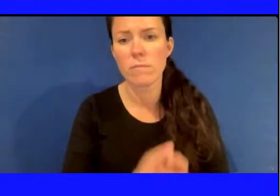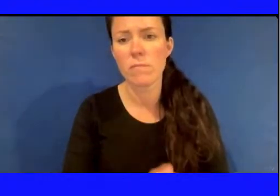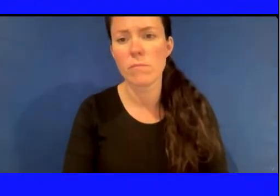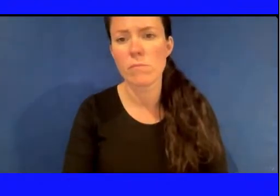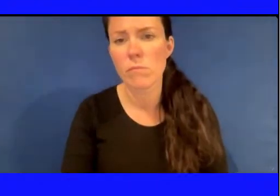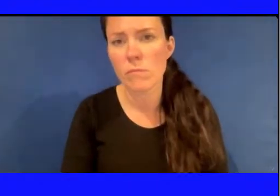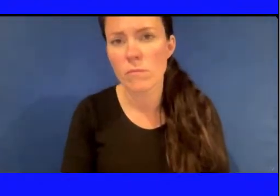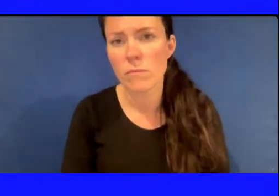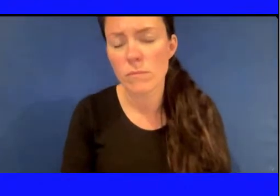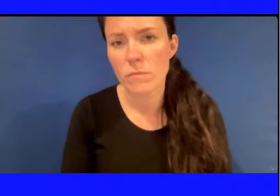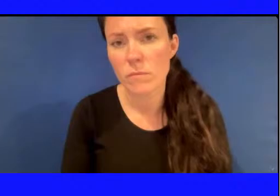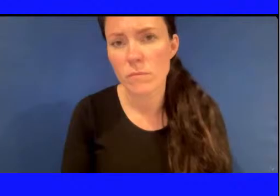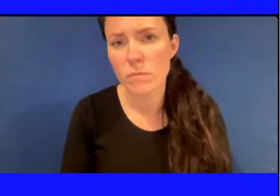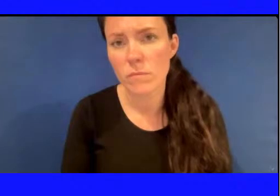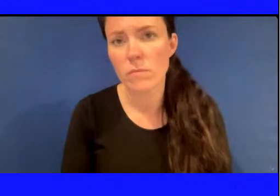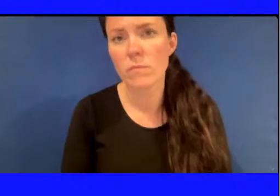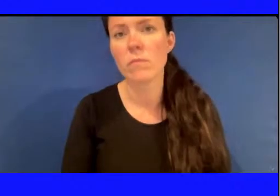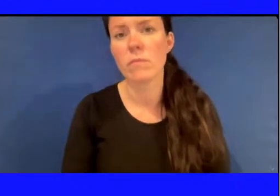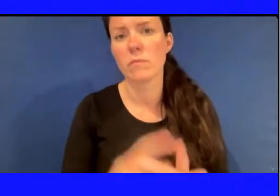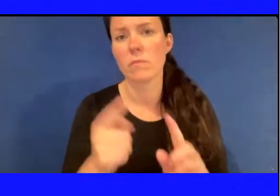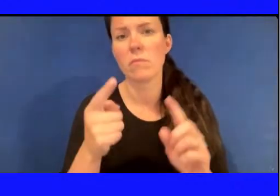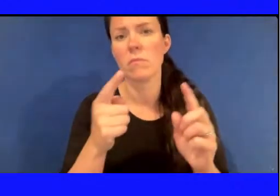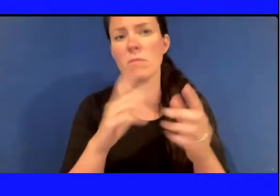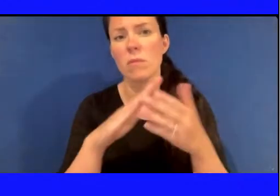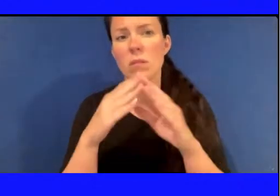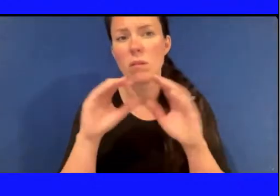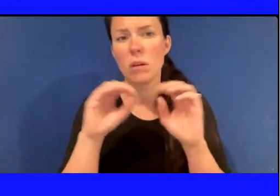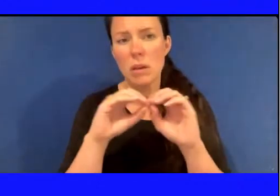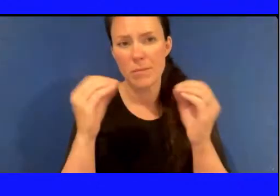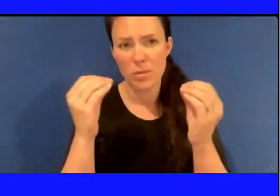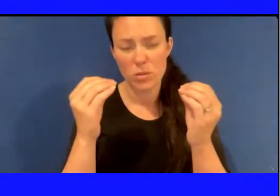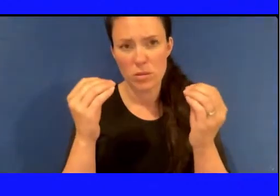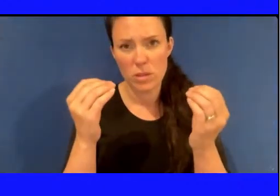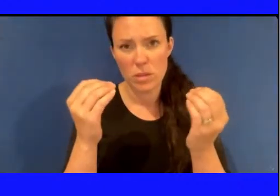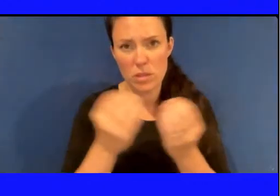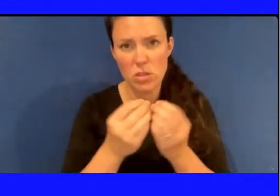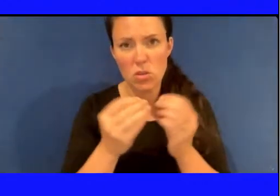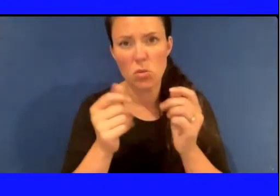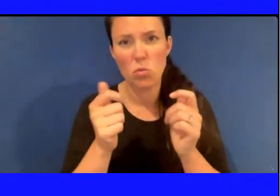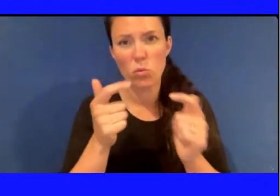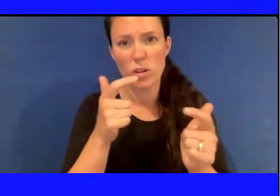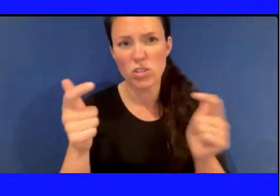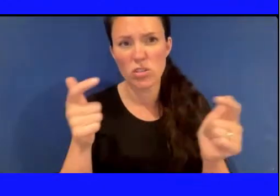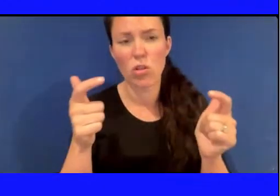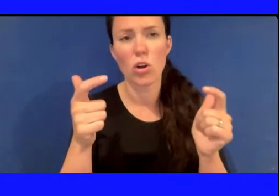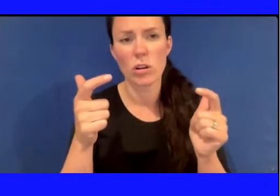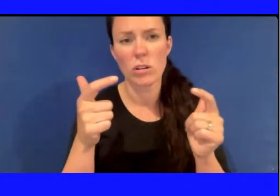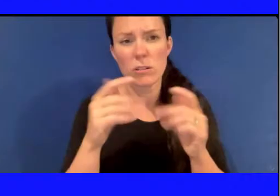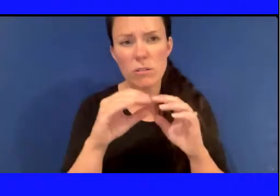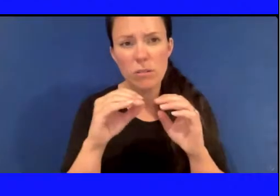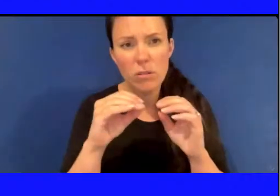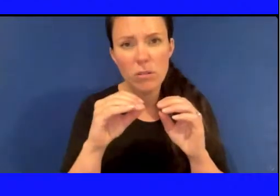major community organizations like Acacia Network, which is the largest Hispanic organization in the country.